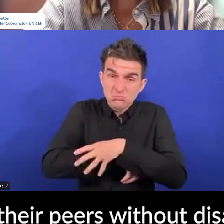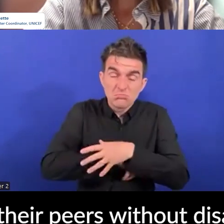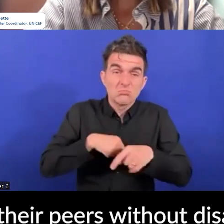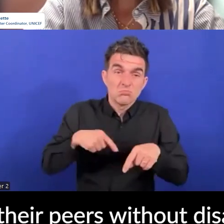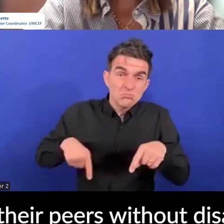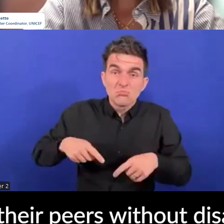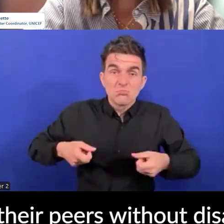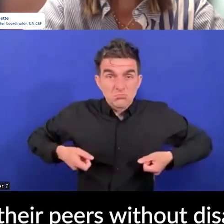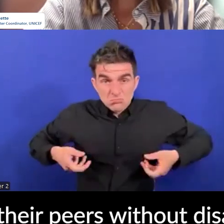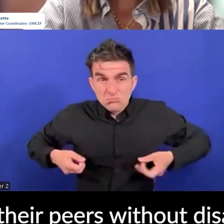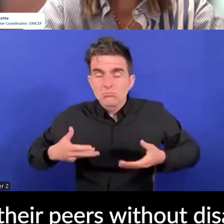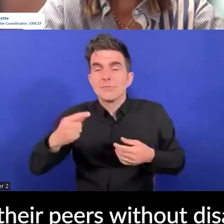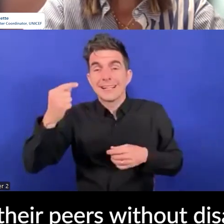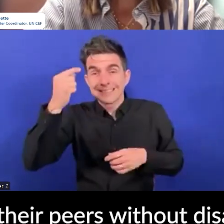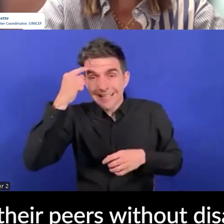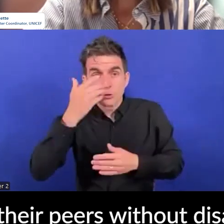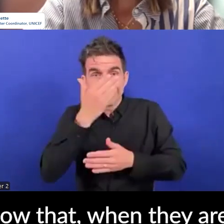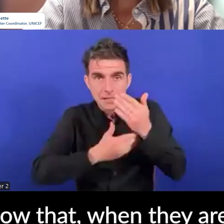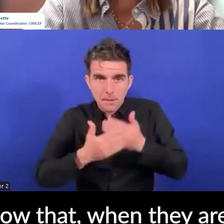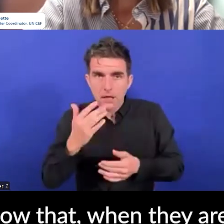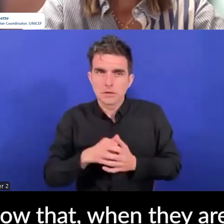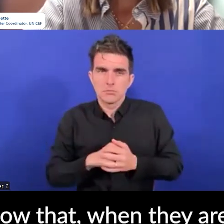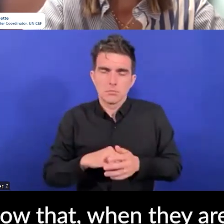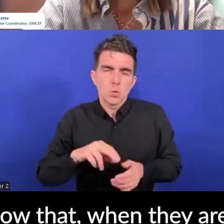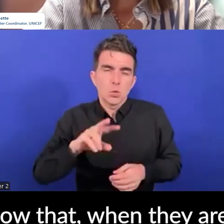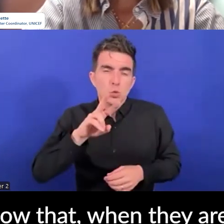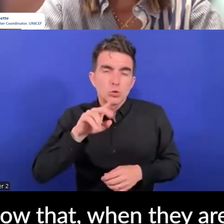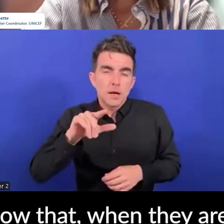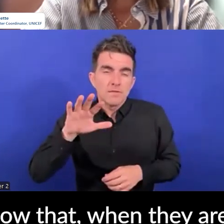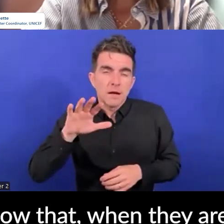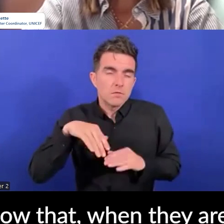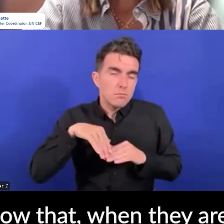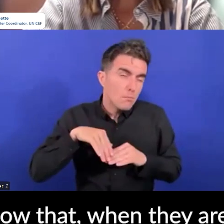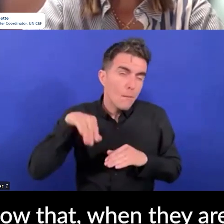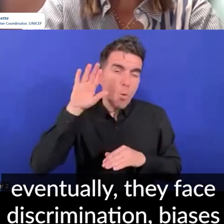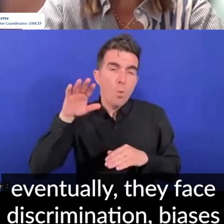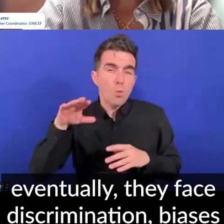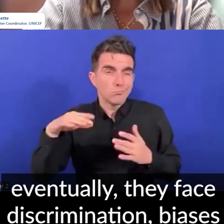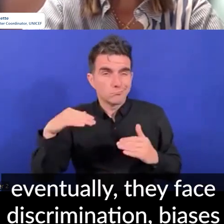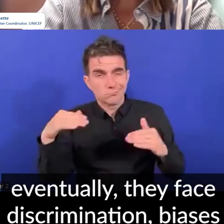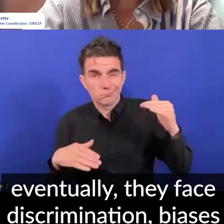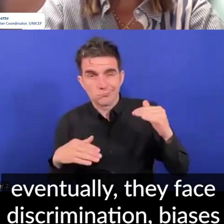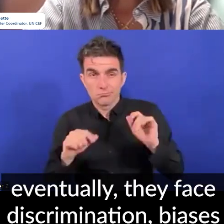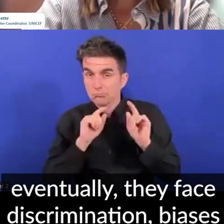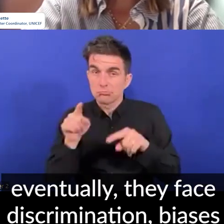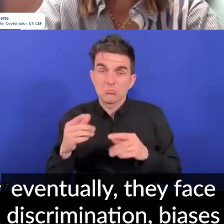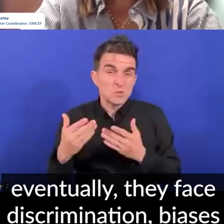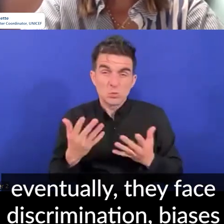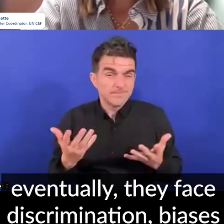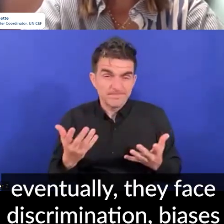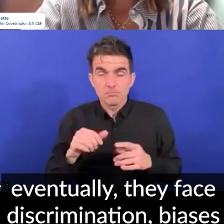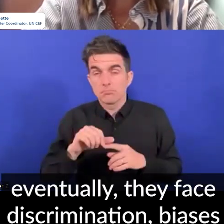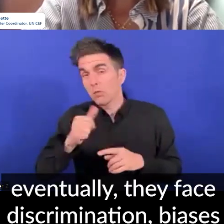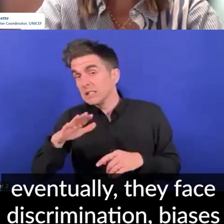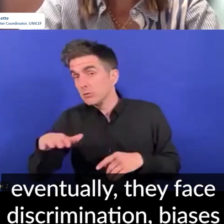peers, and without disability. And we know that when they are in school, eventually they